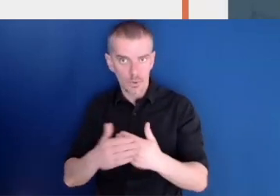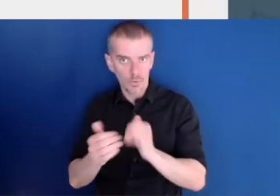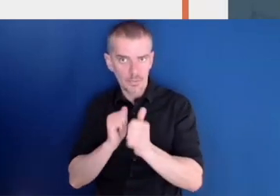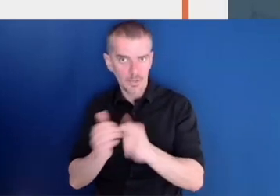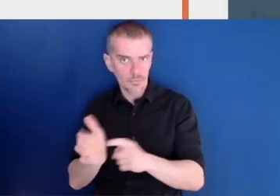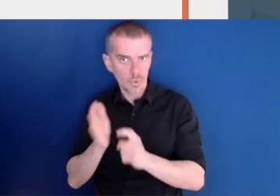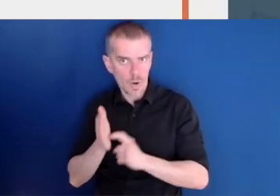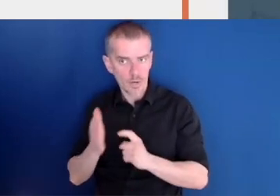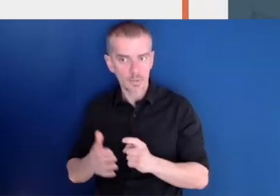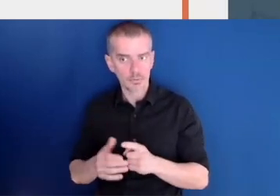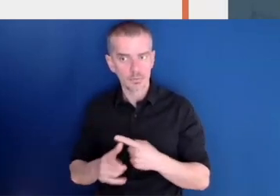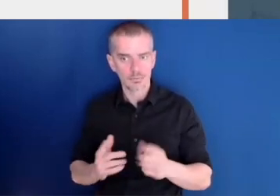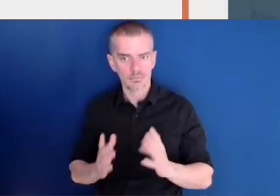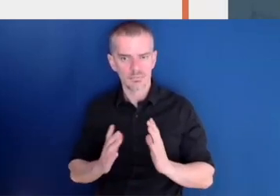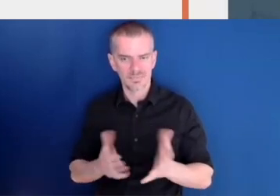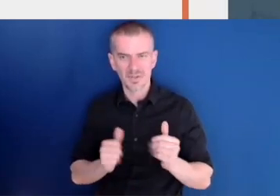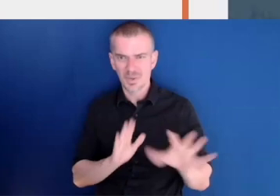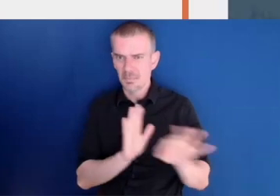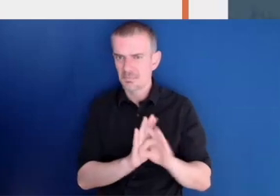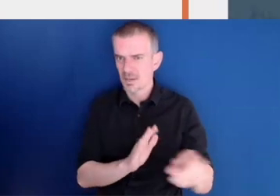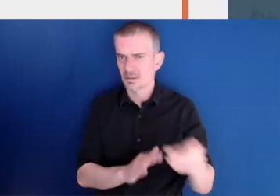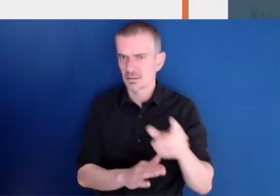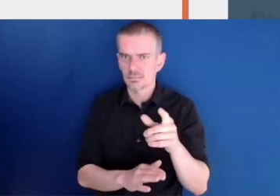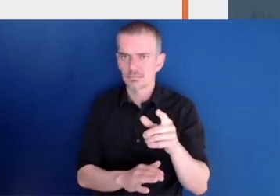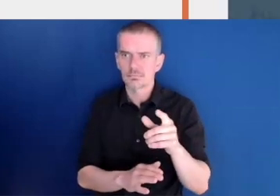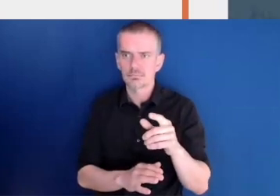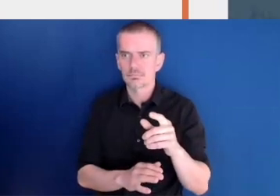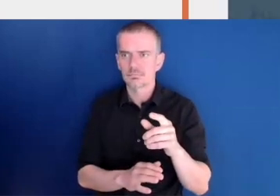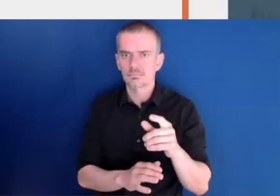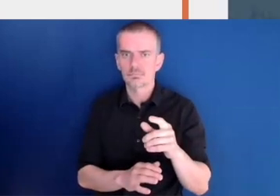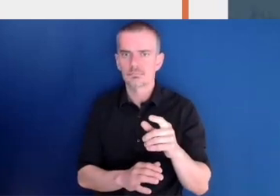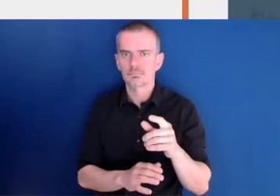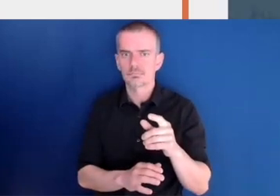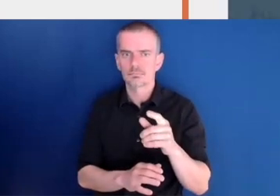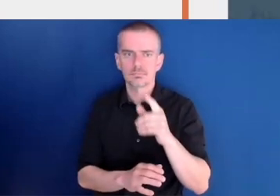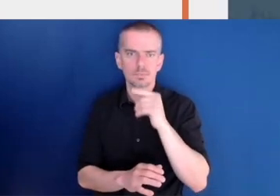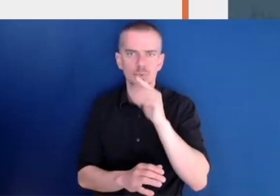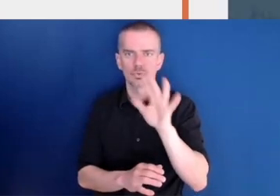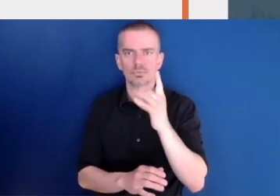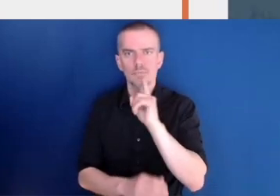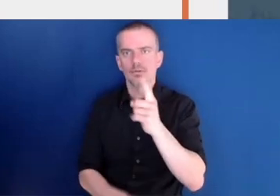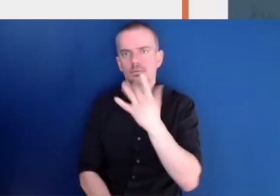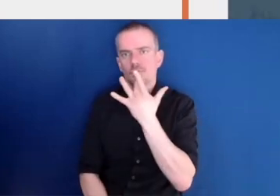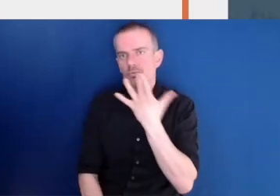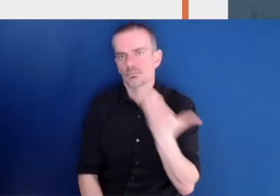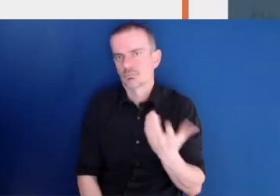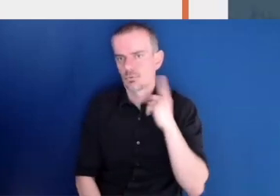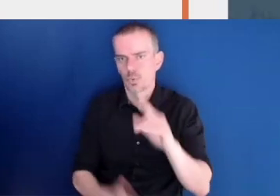it should be fine, absolutely, to select a desired partner, right, on a